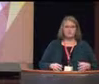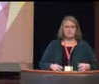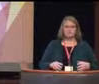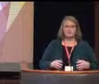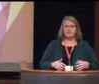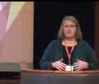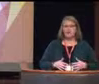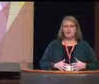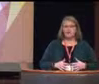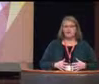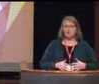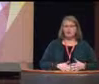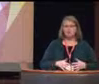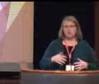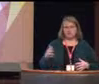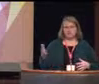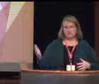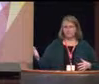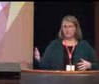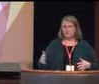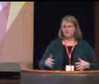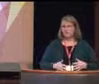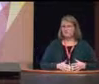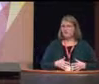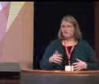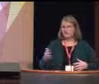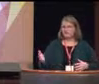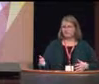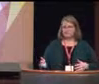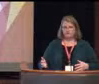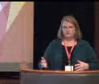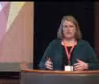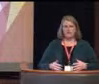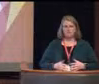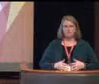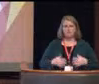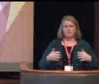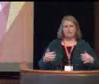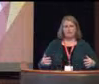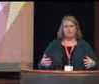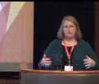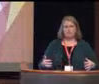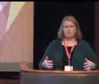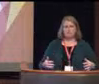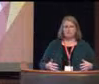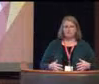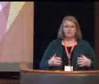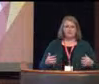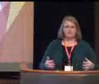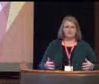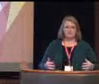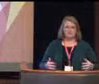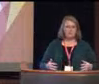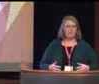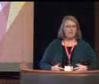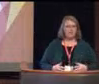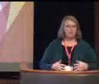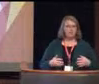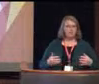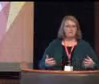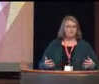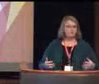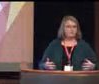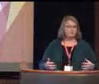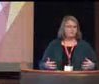there is a pipeline of folks coming into the field. How do you drive interest and investment